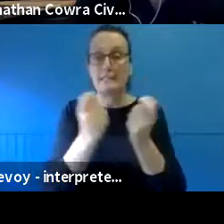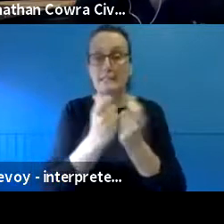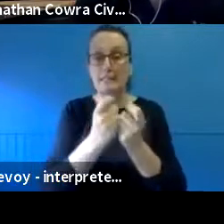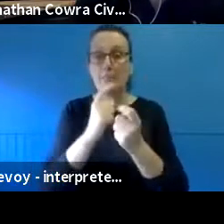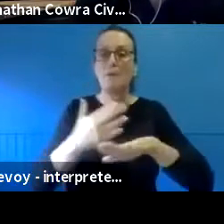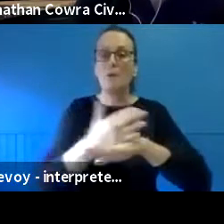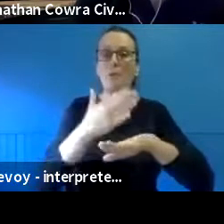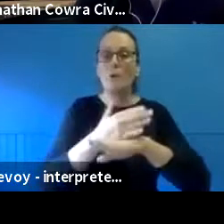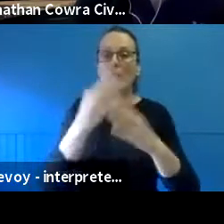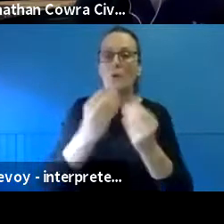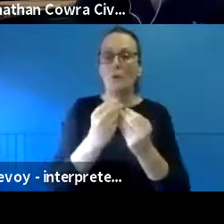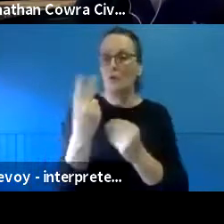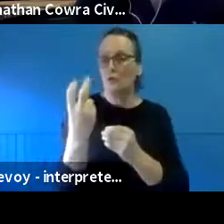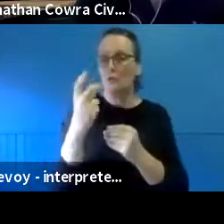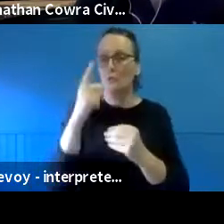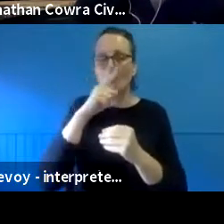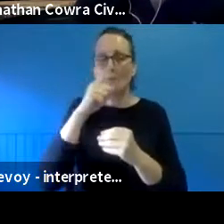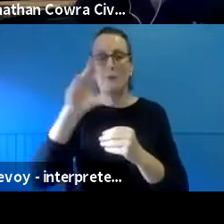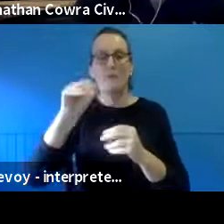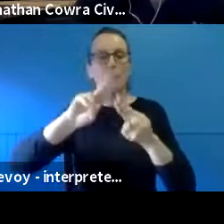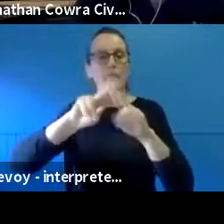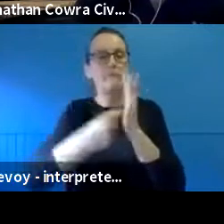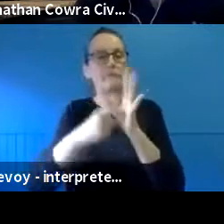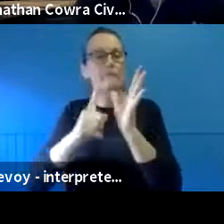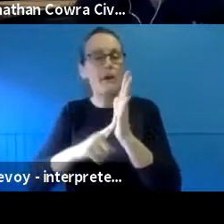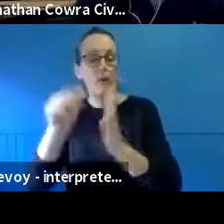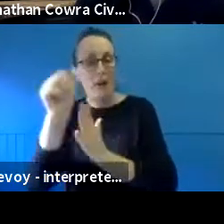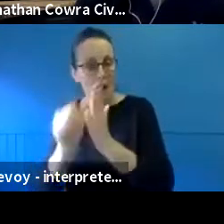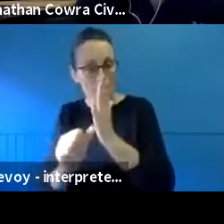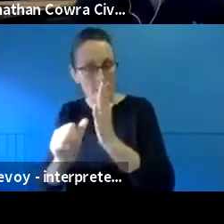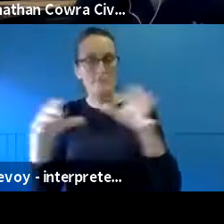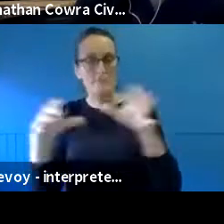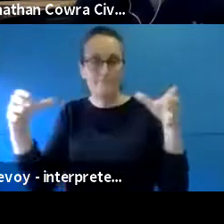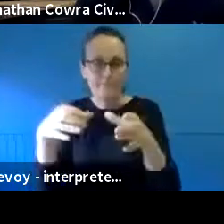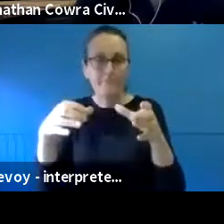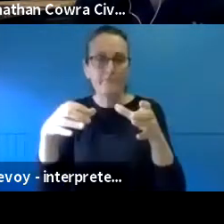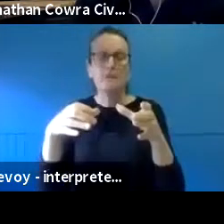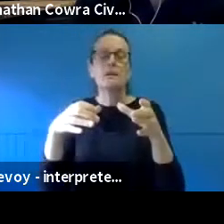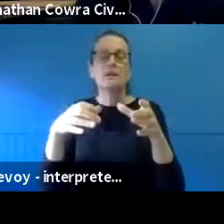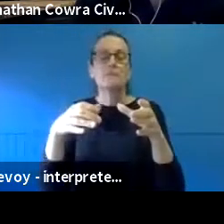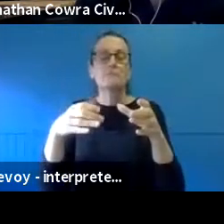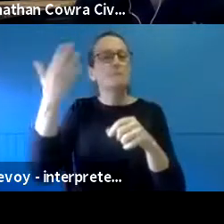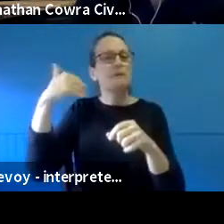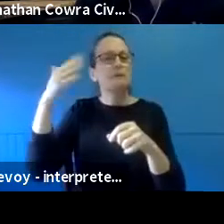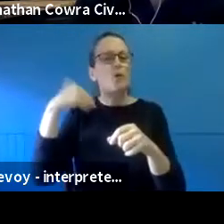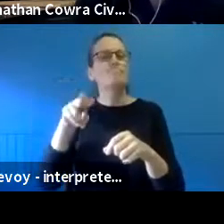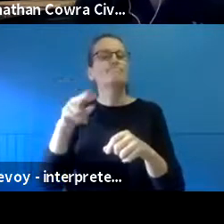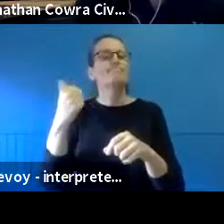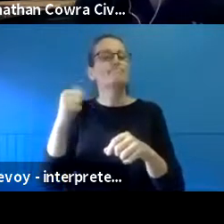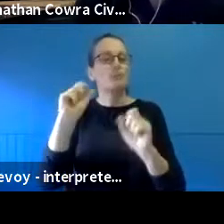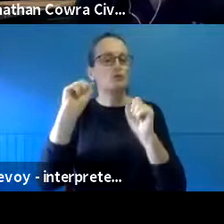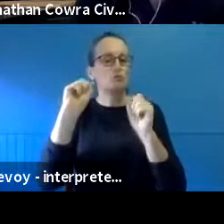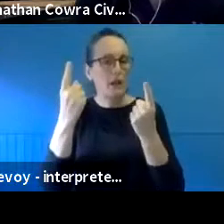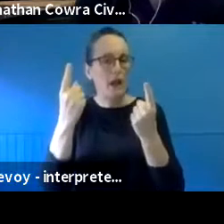Horton from Feral Arts on the Arts Front project. And we identified really quickly that the kind